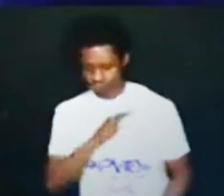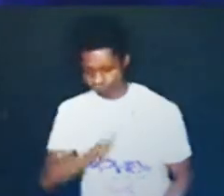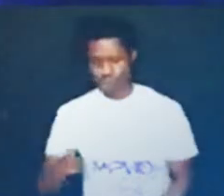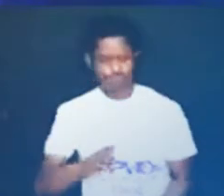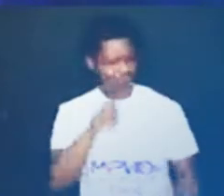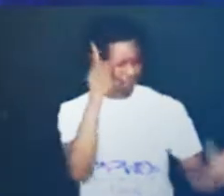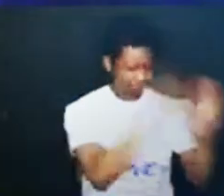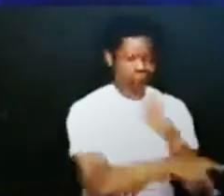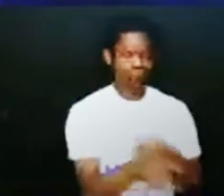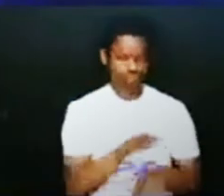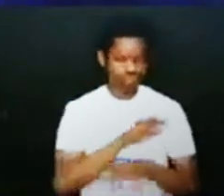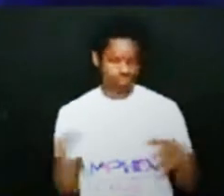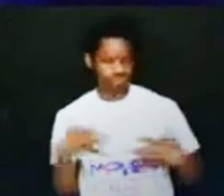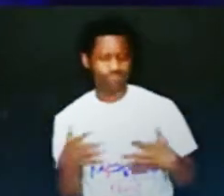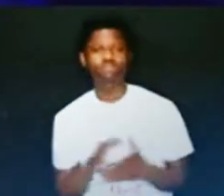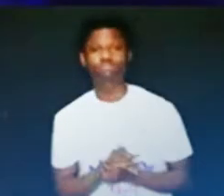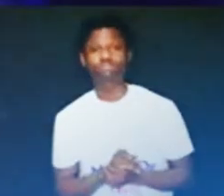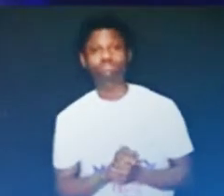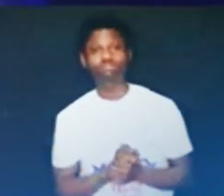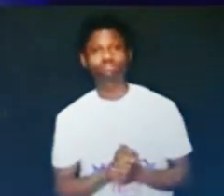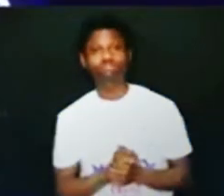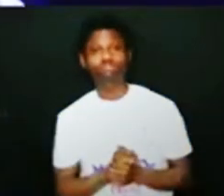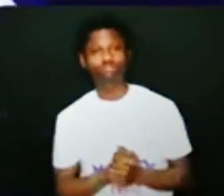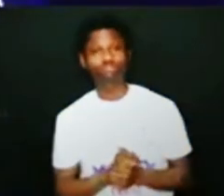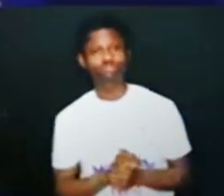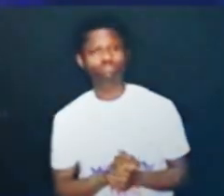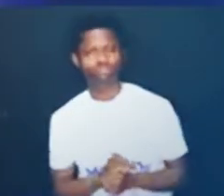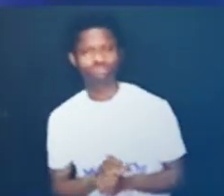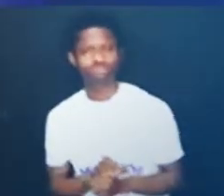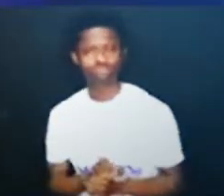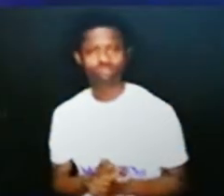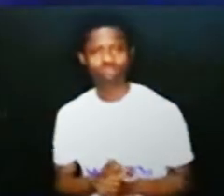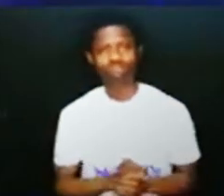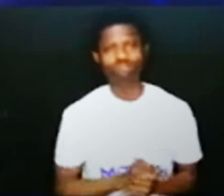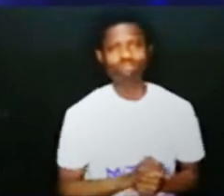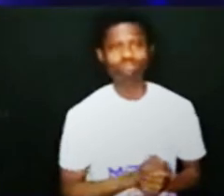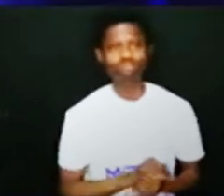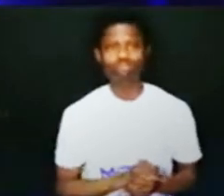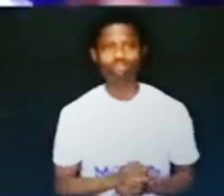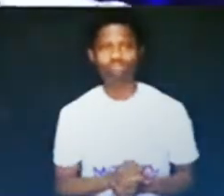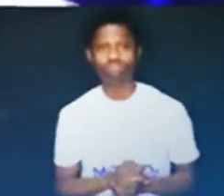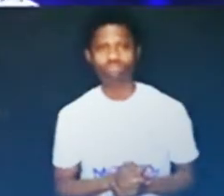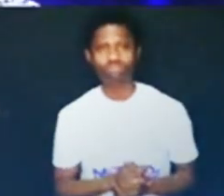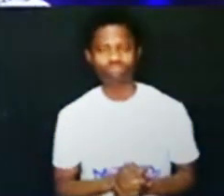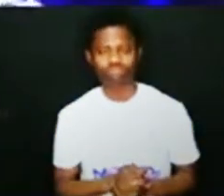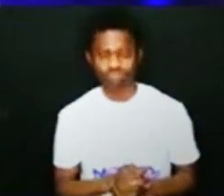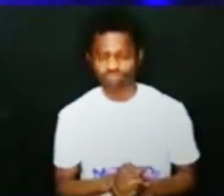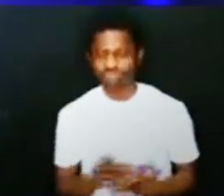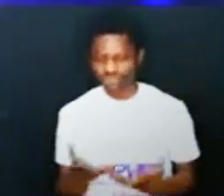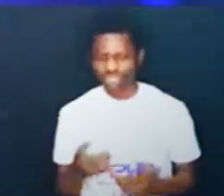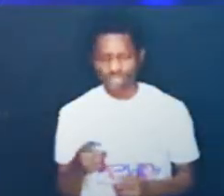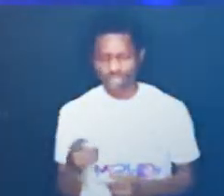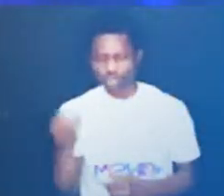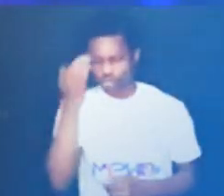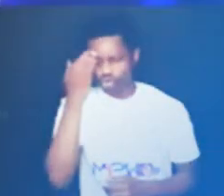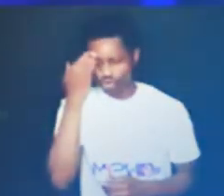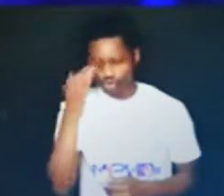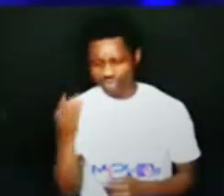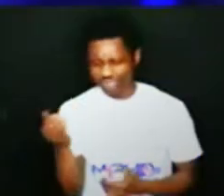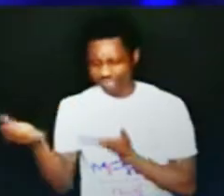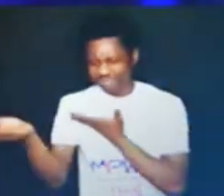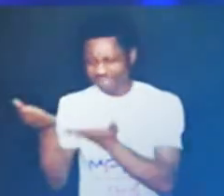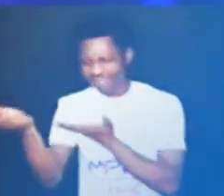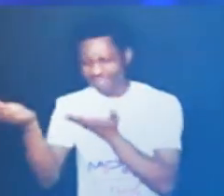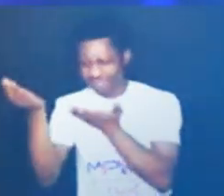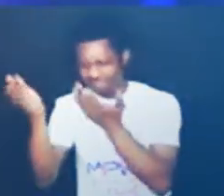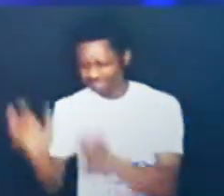he has to tell them that don't be afraid, because he knows that the servants will not want to do that. They revere Amnon more